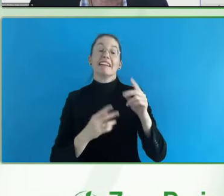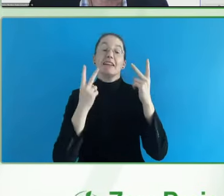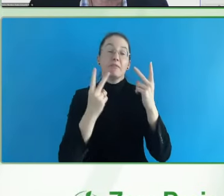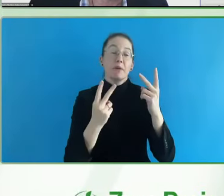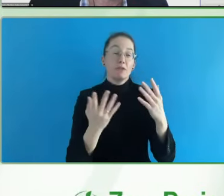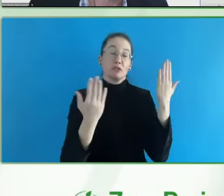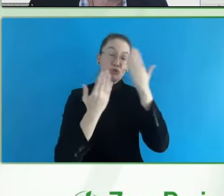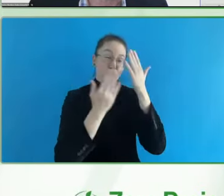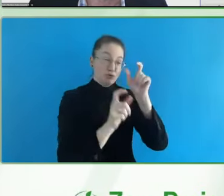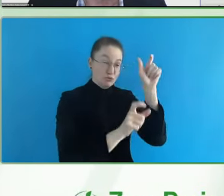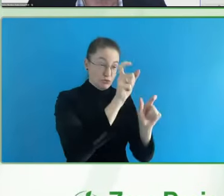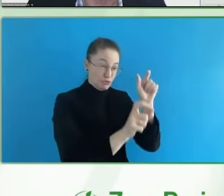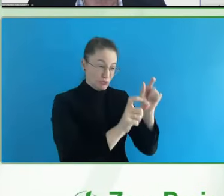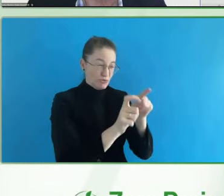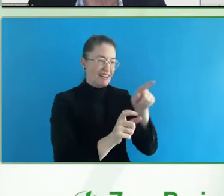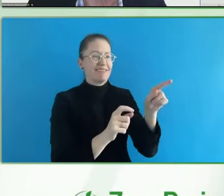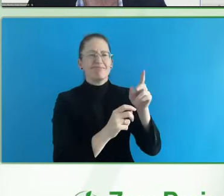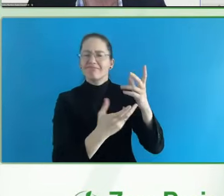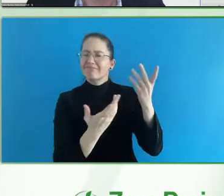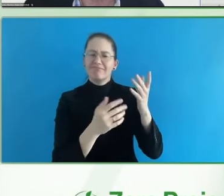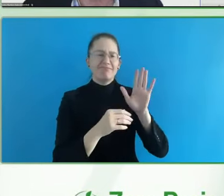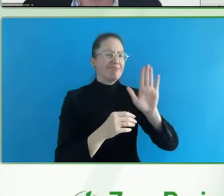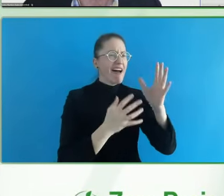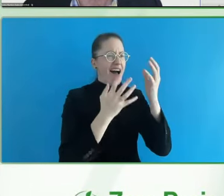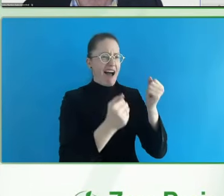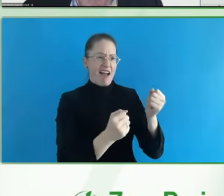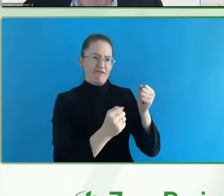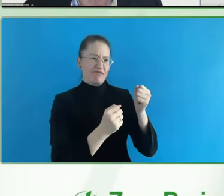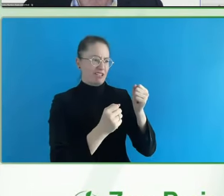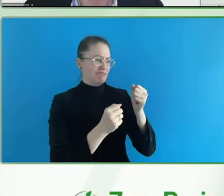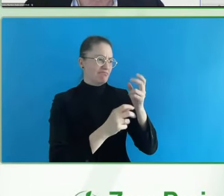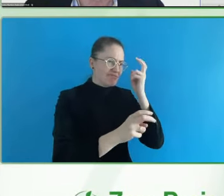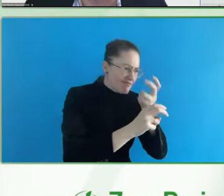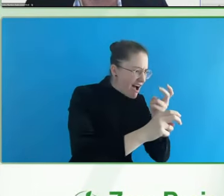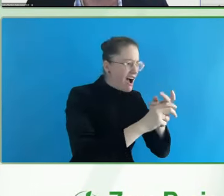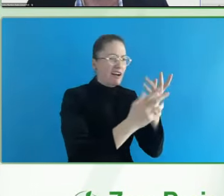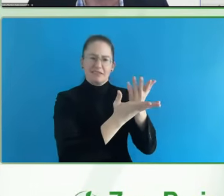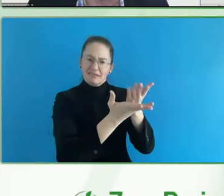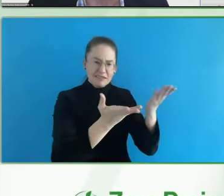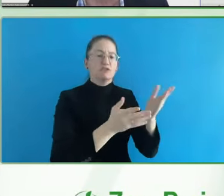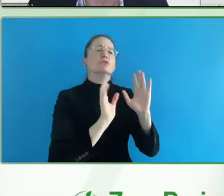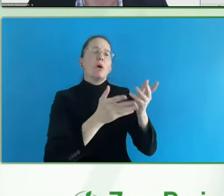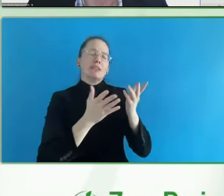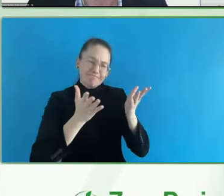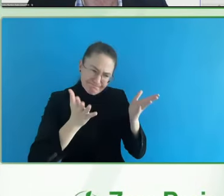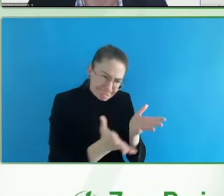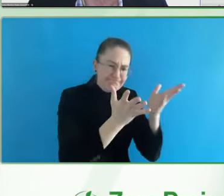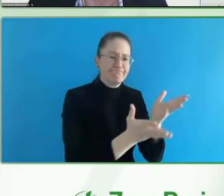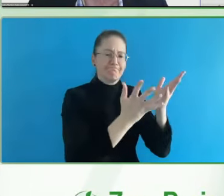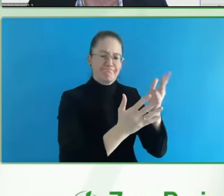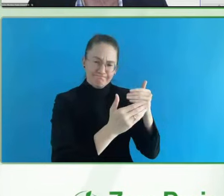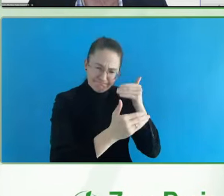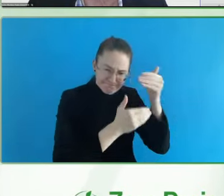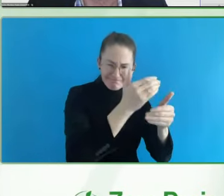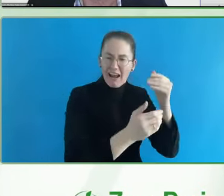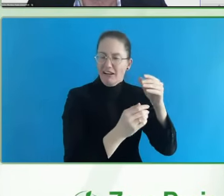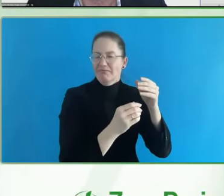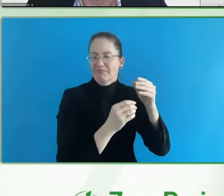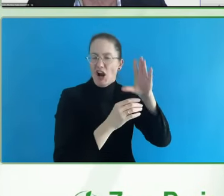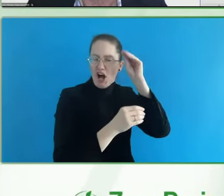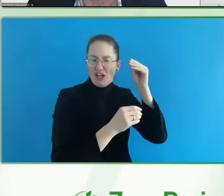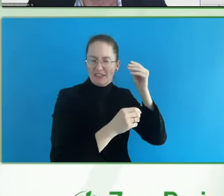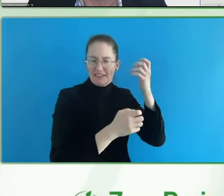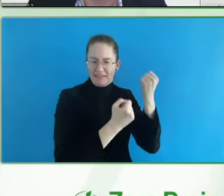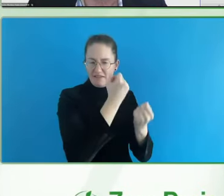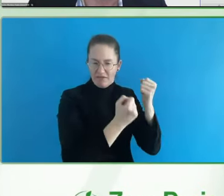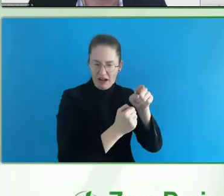And the last one, flexibility, allows learning situations to be adjusted to the different interests of the